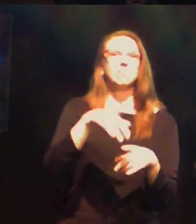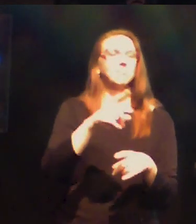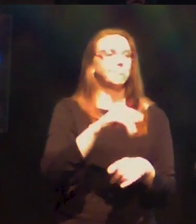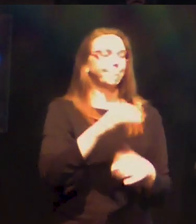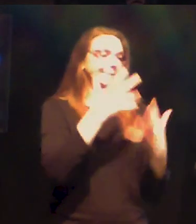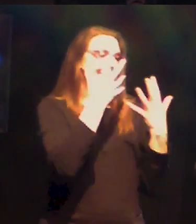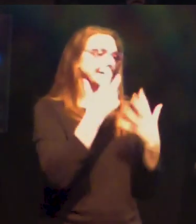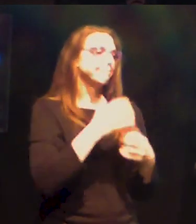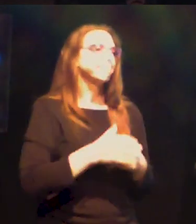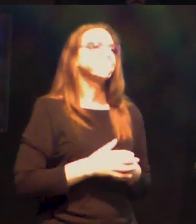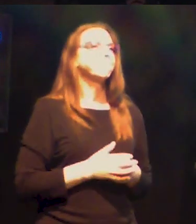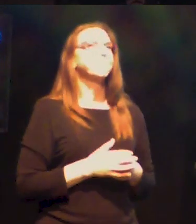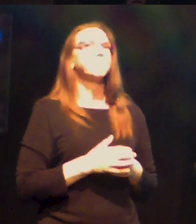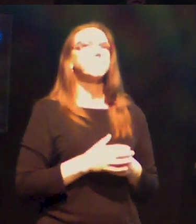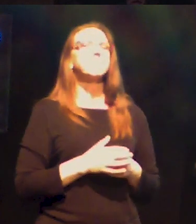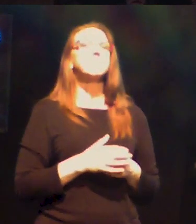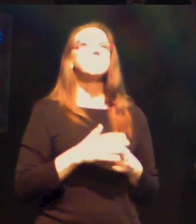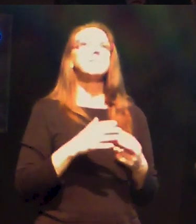that's really sad.